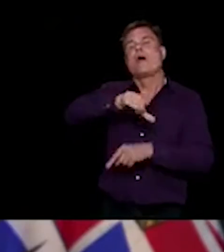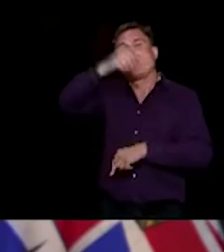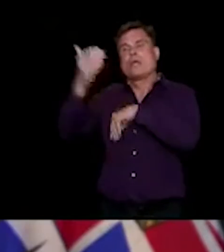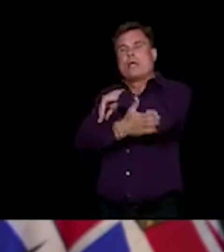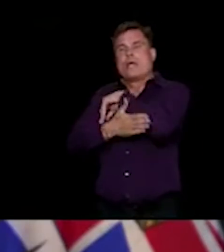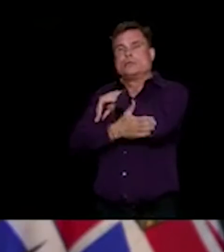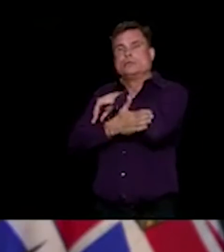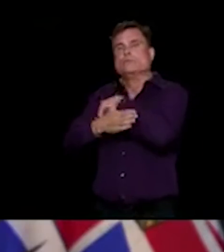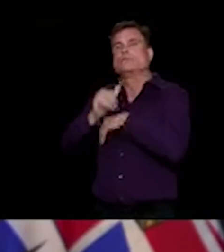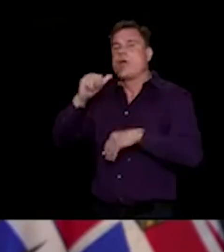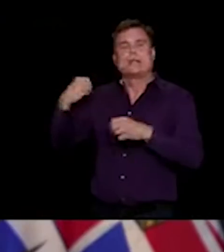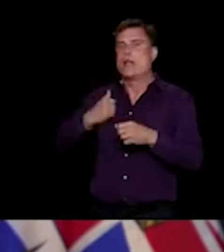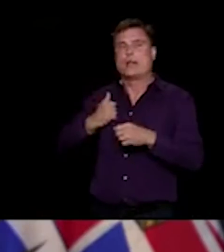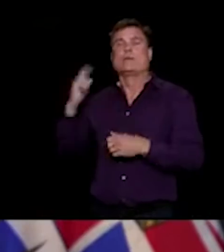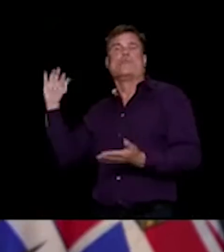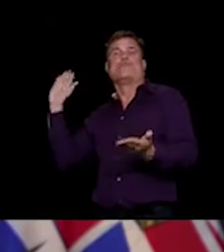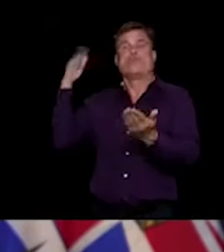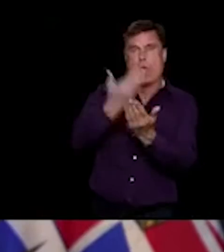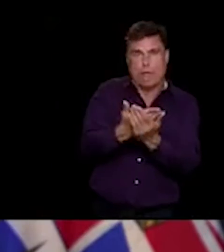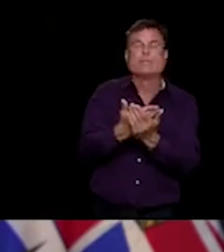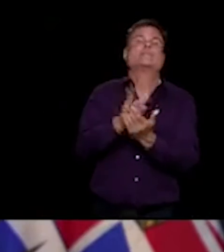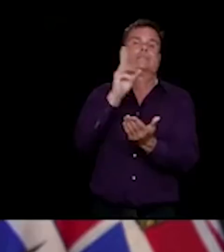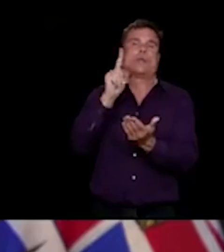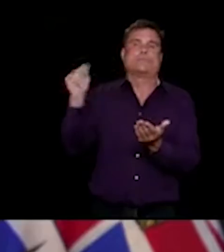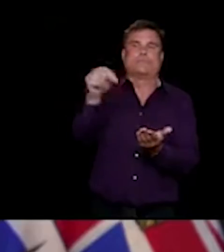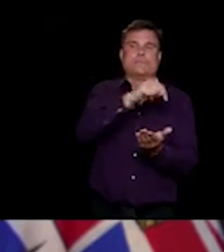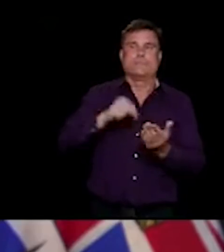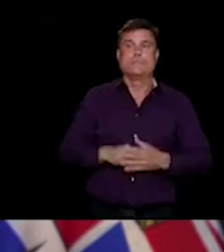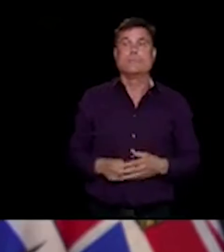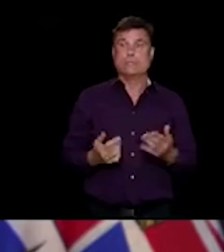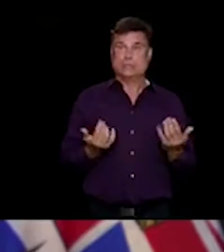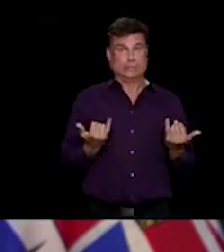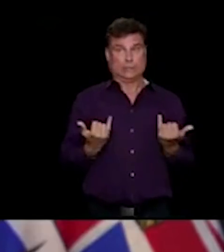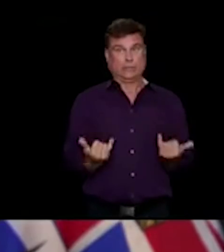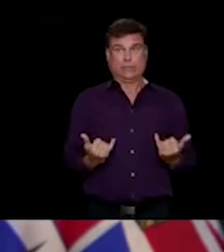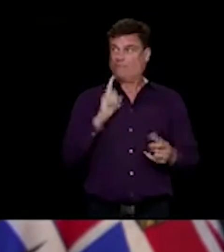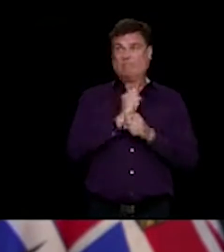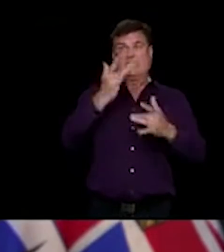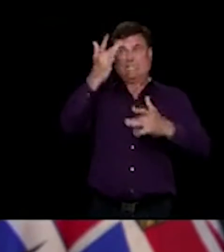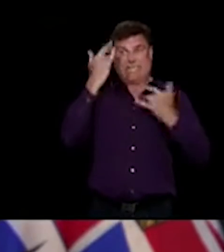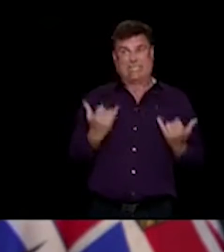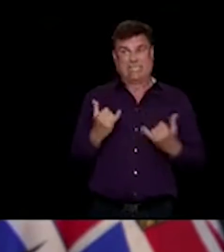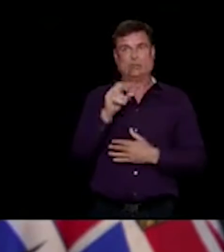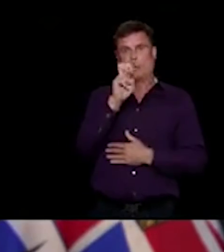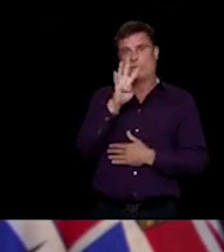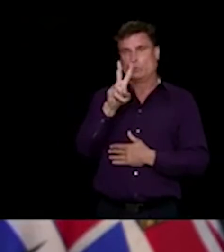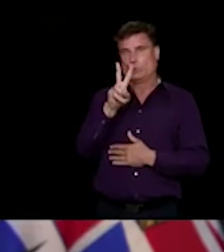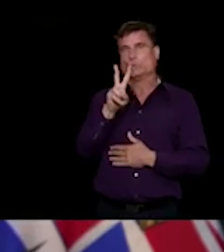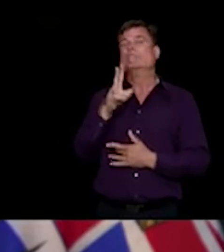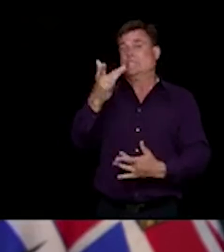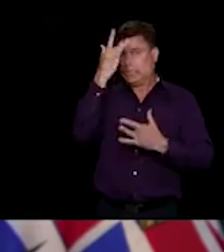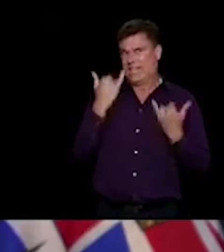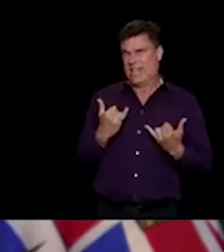Canada. We have 242 active cases today. Of those, 5 are in hospital and 2 of whom